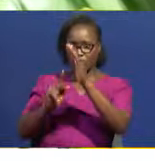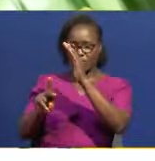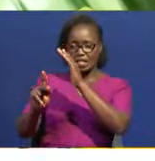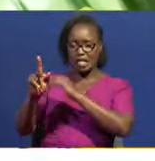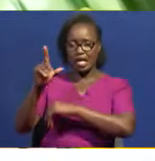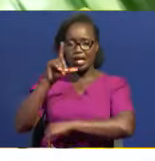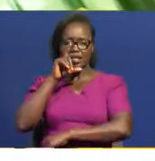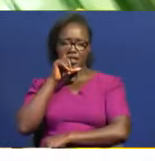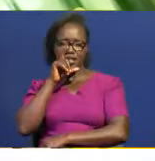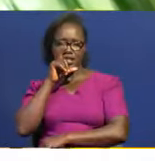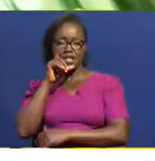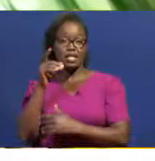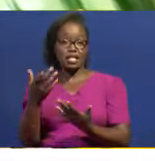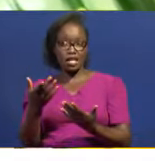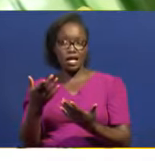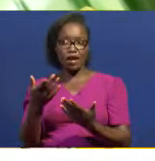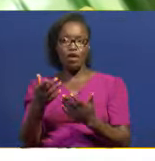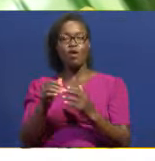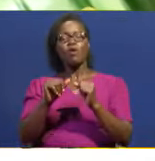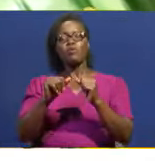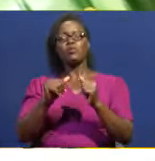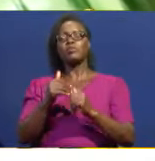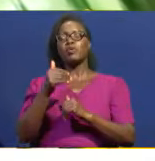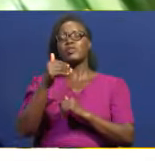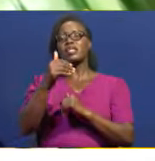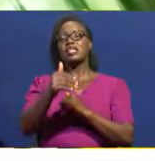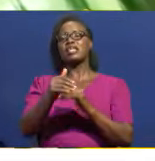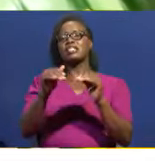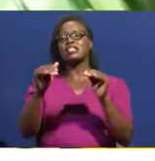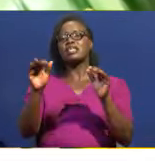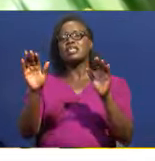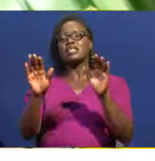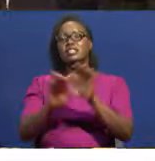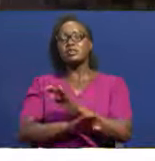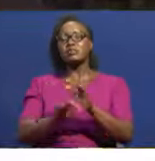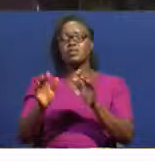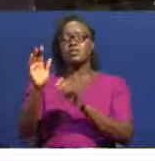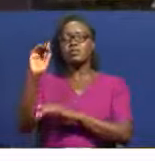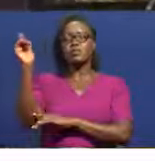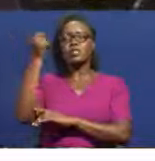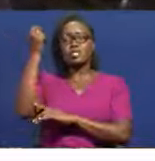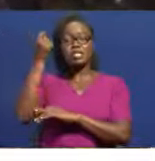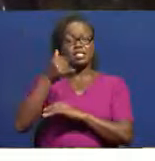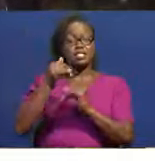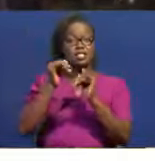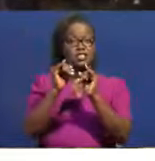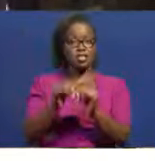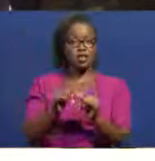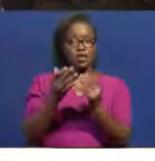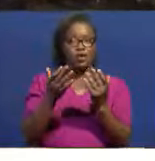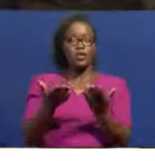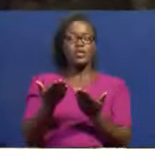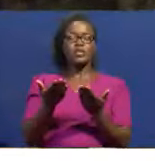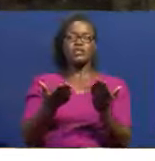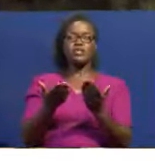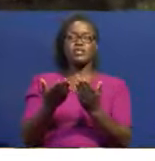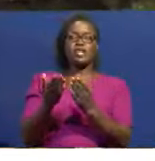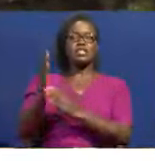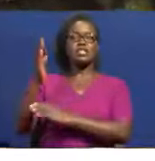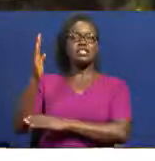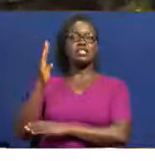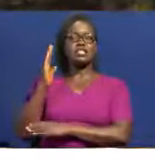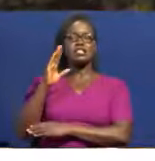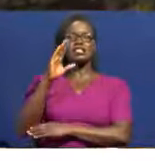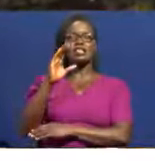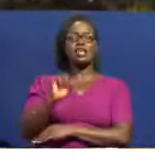Kindiki, who is now poised to be the country's new deputy president. Kindiki, who is currently serving as the Interior Cabinet